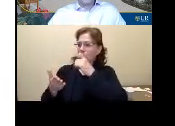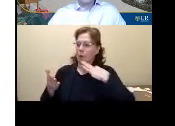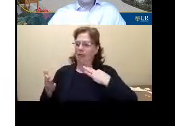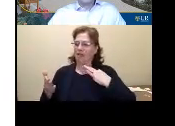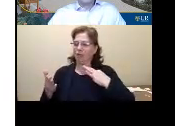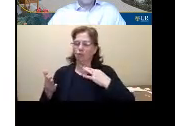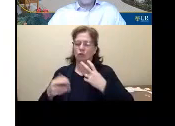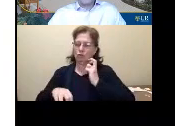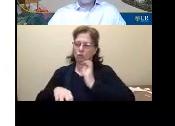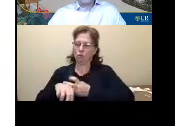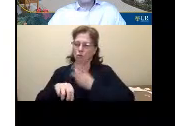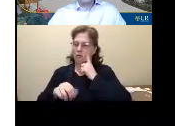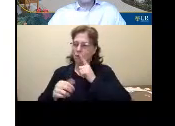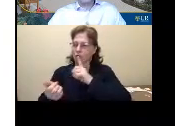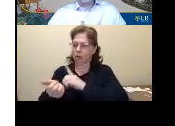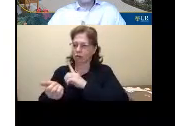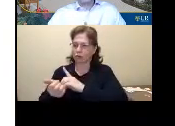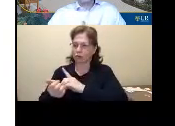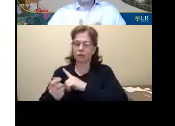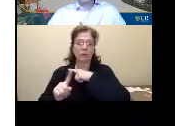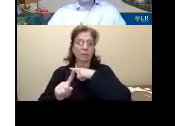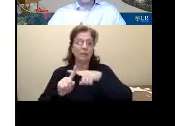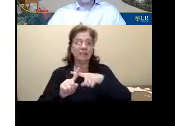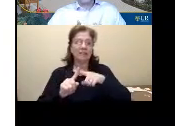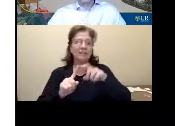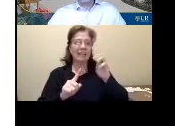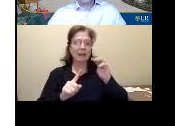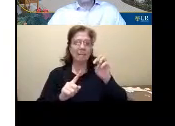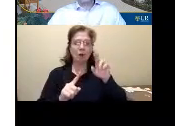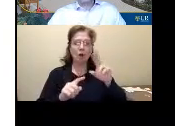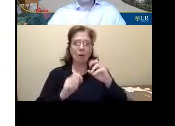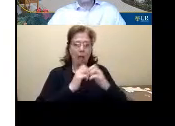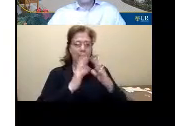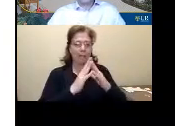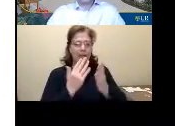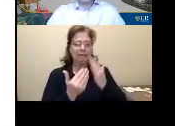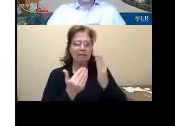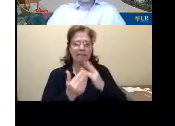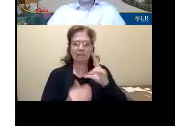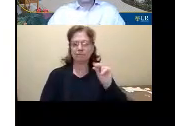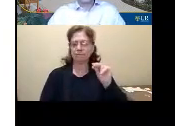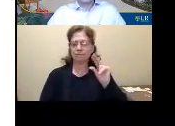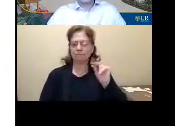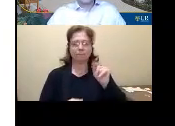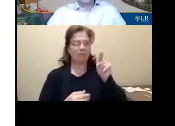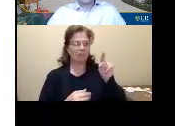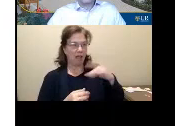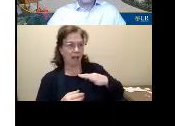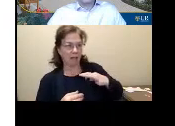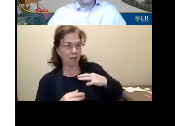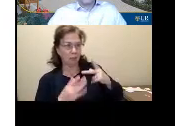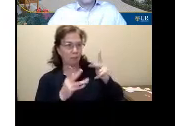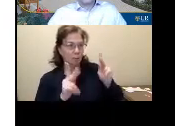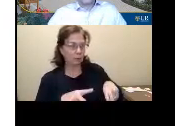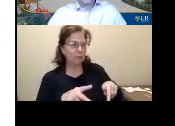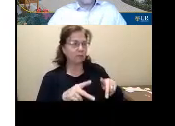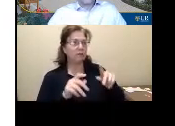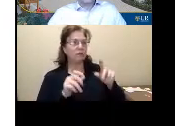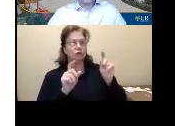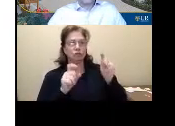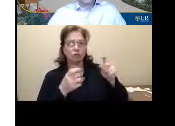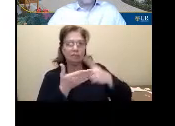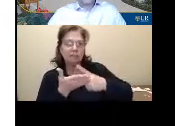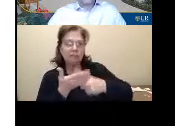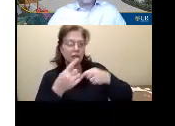able to easily create a pop-up that says this patient, is eligible and we should have a discussion at this visit for lung